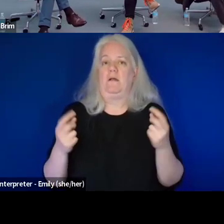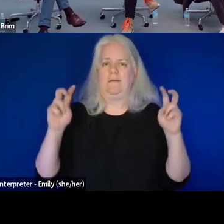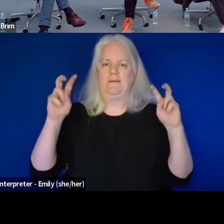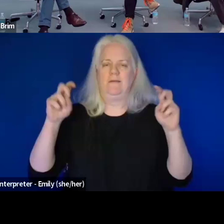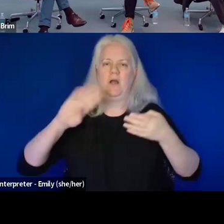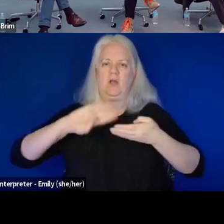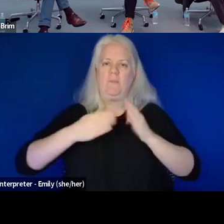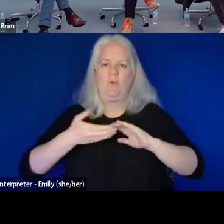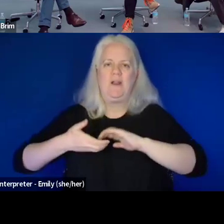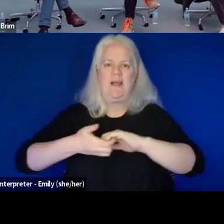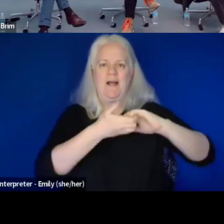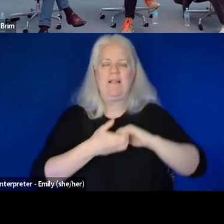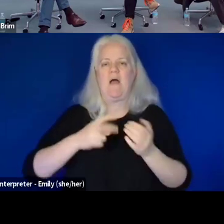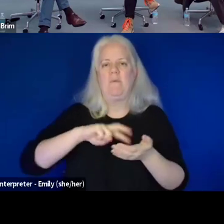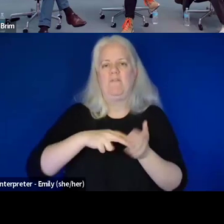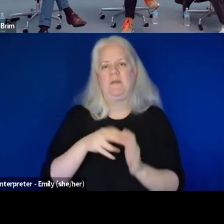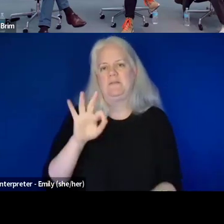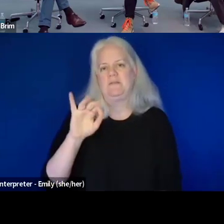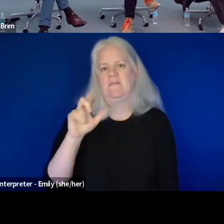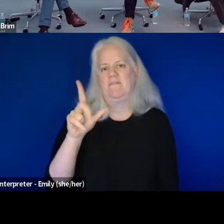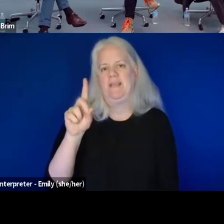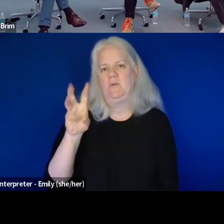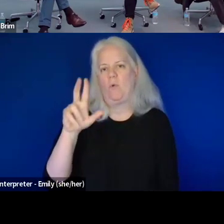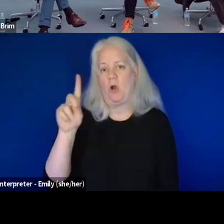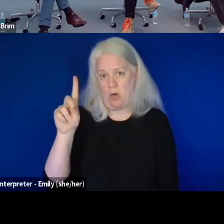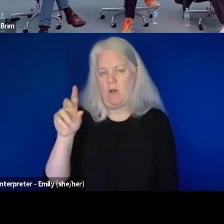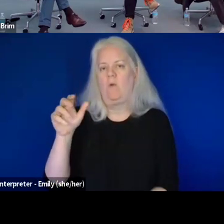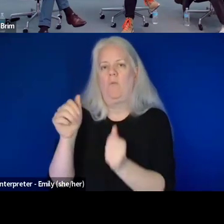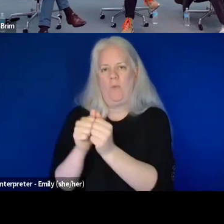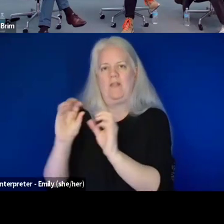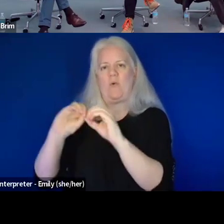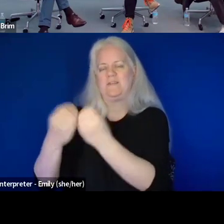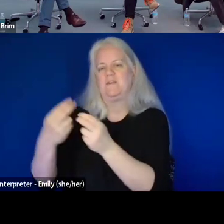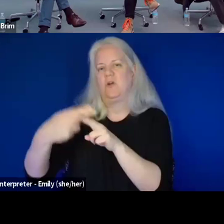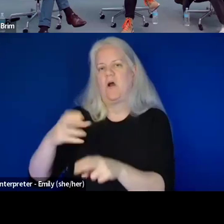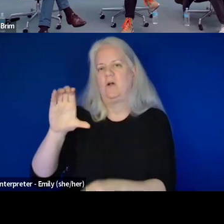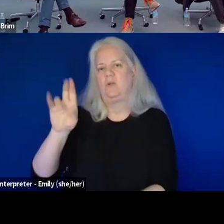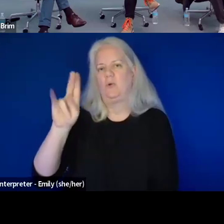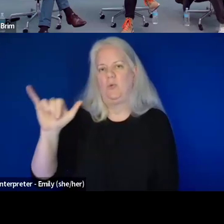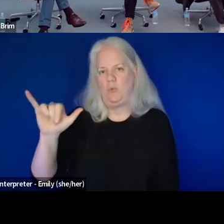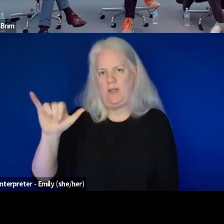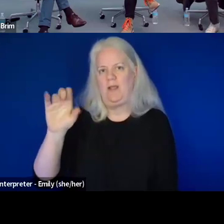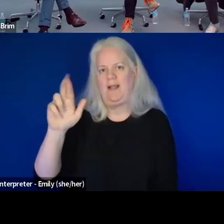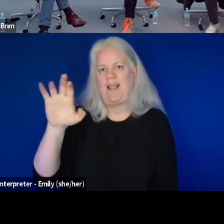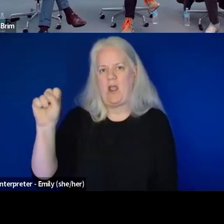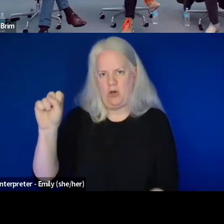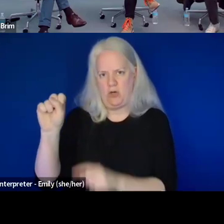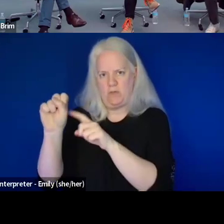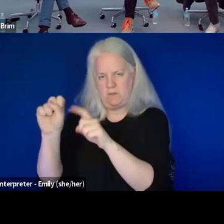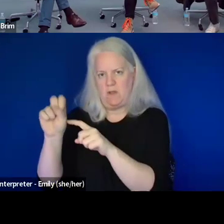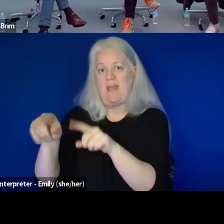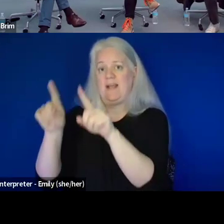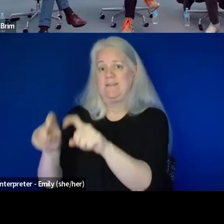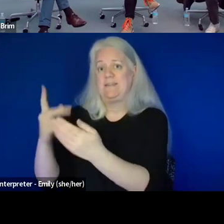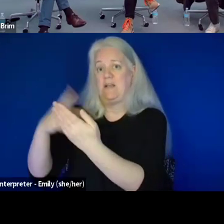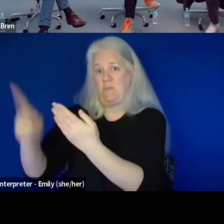is field work with CUNY Cares. CUNY Cares is a pilot program out of Healthy CUNY. Healthy CUNY